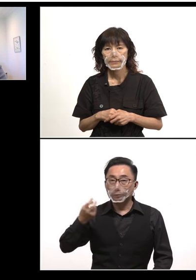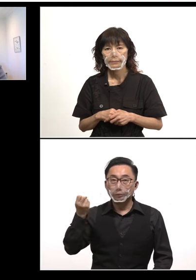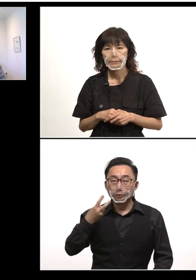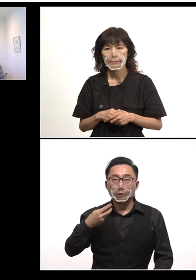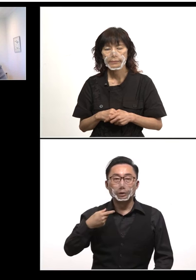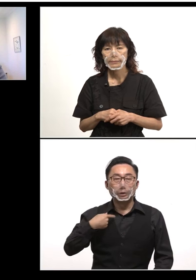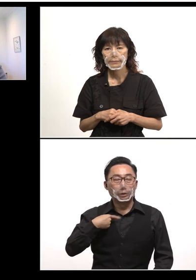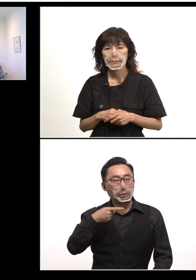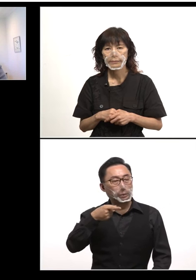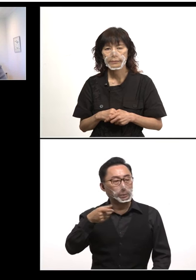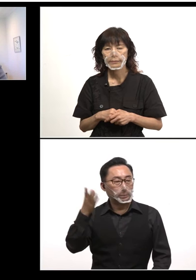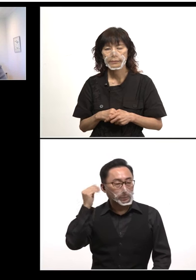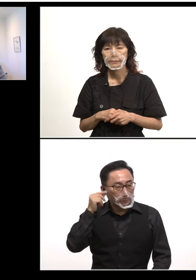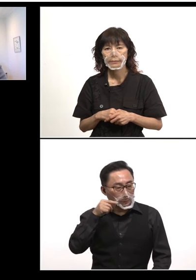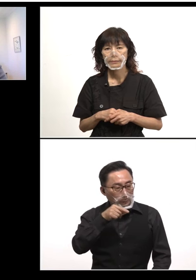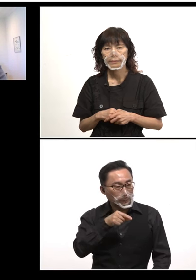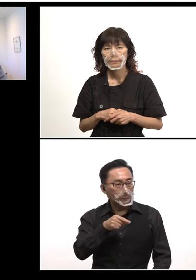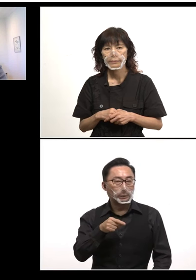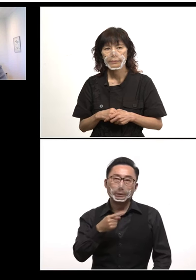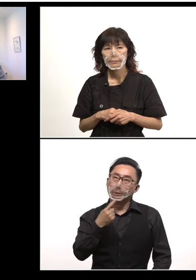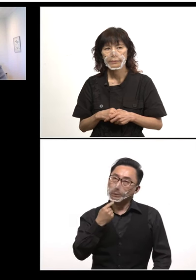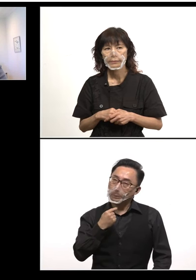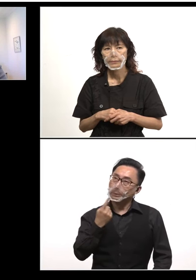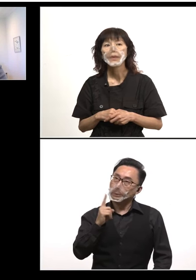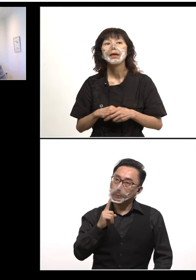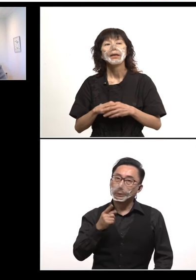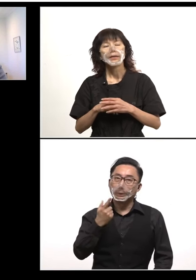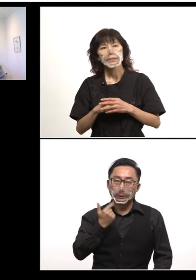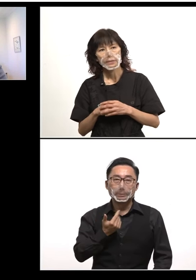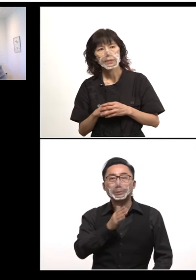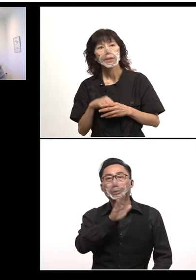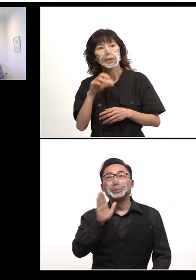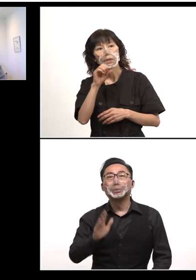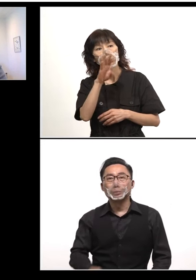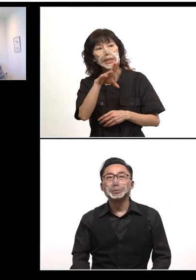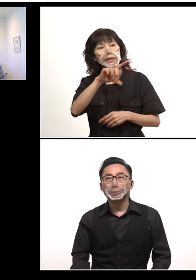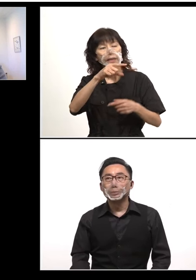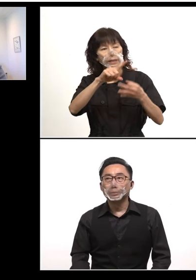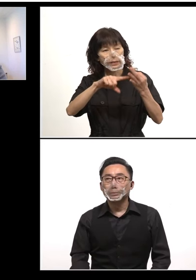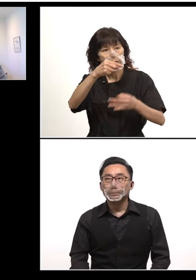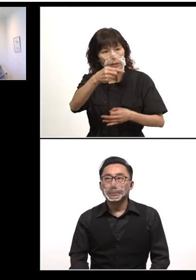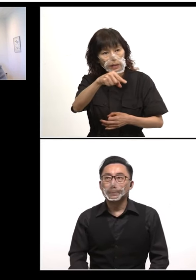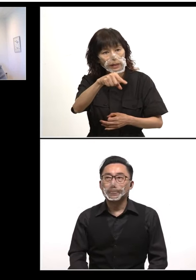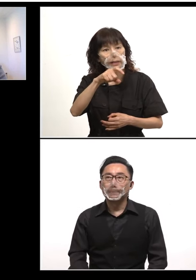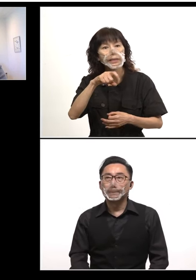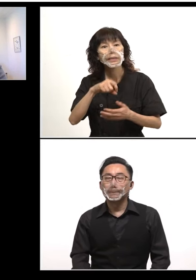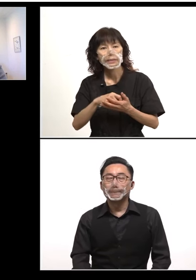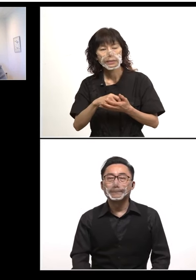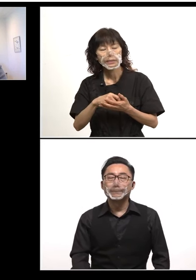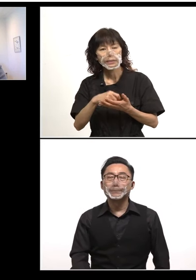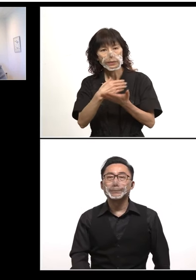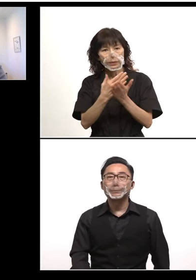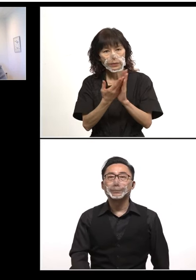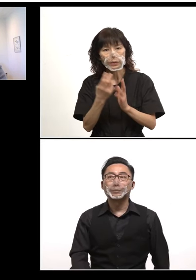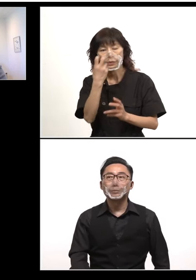him. Right. I would also like to ask George, especially because you combine different languages in one play. You have